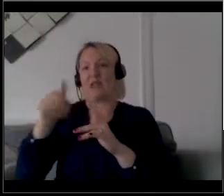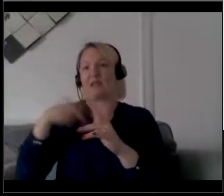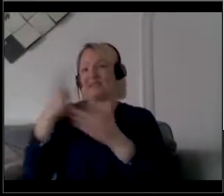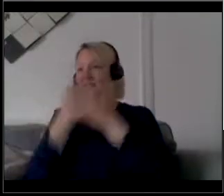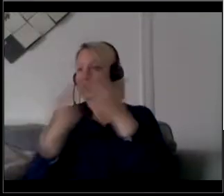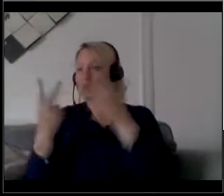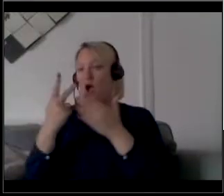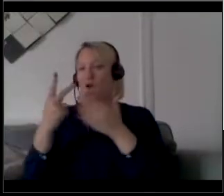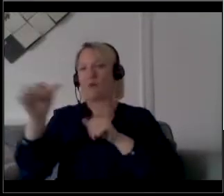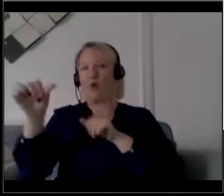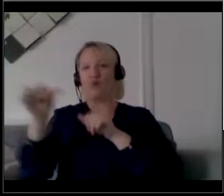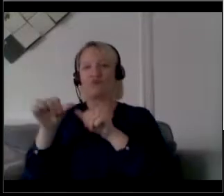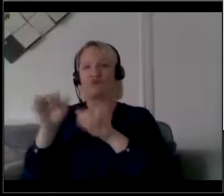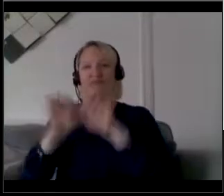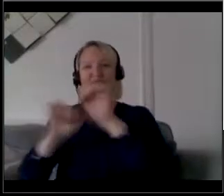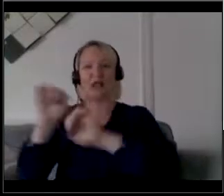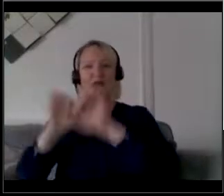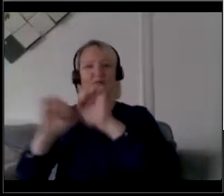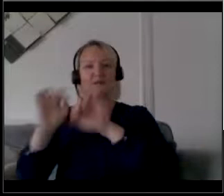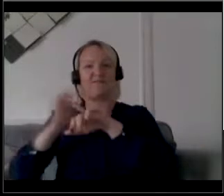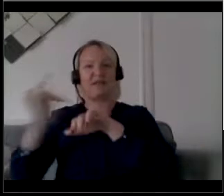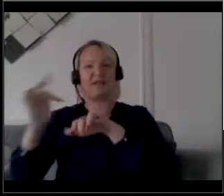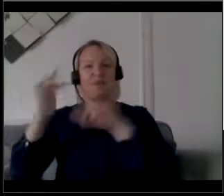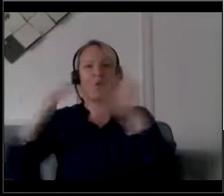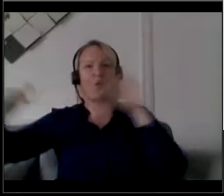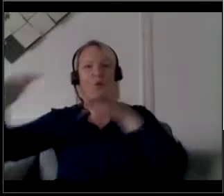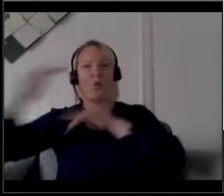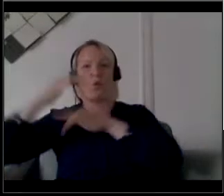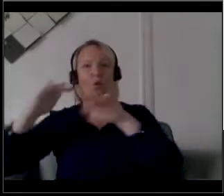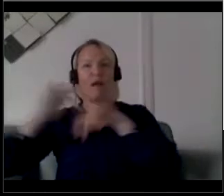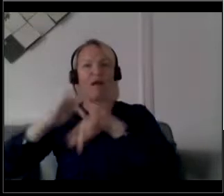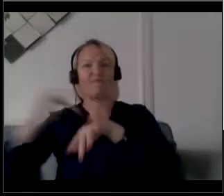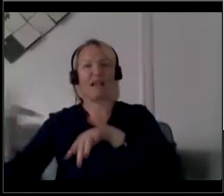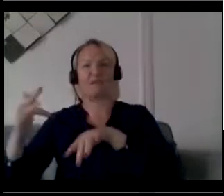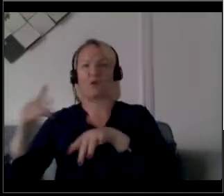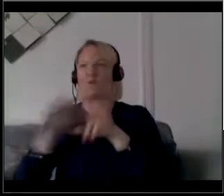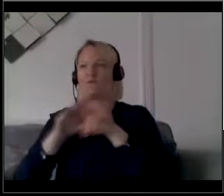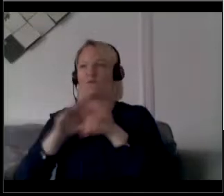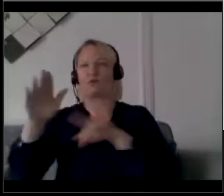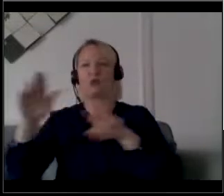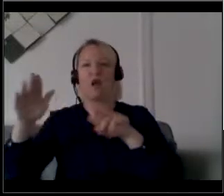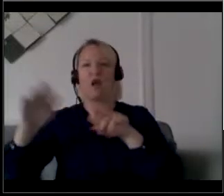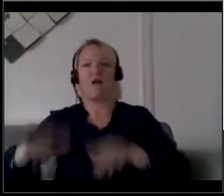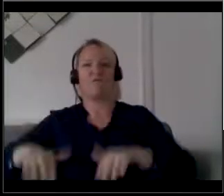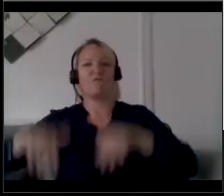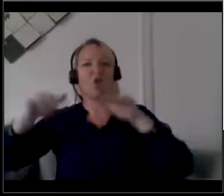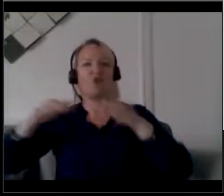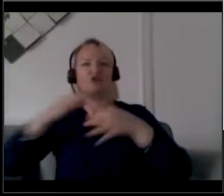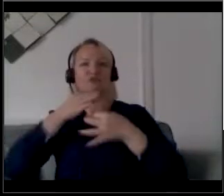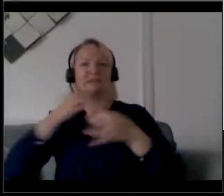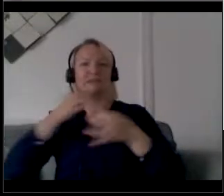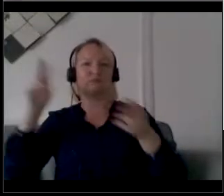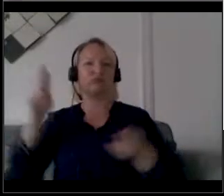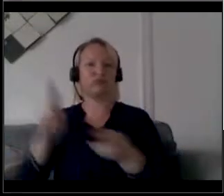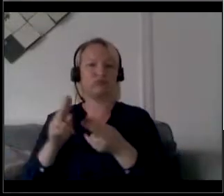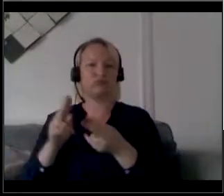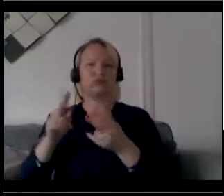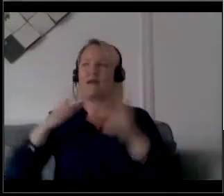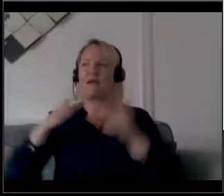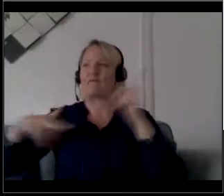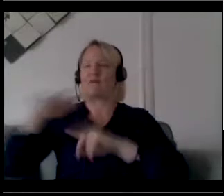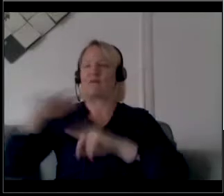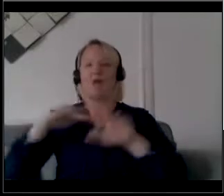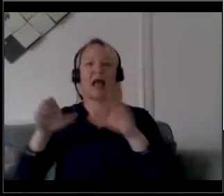of future climate change, such as establishing future flood risks in consultation with the Environment Agency and